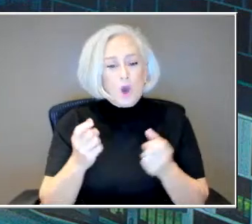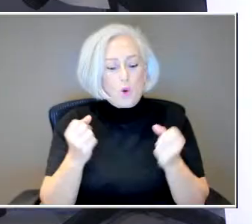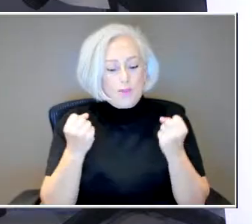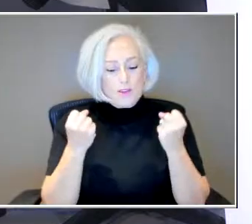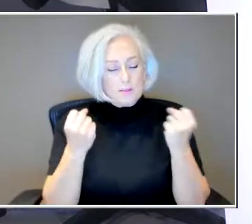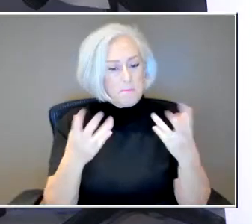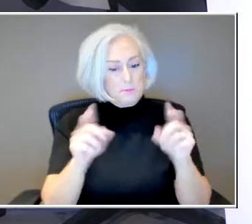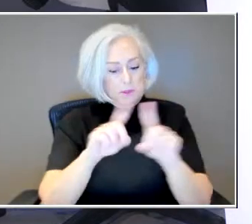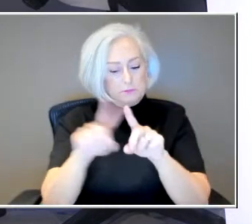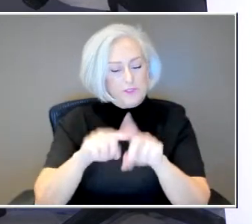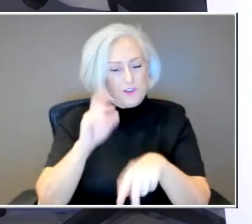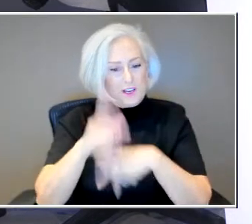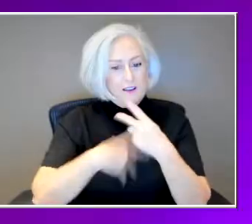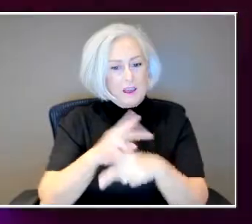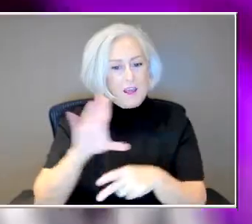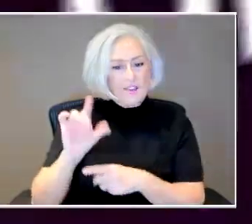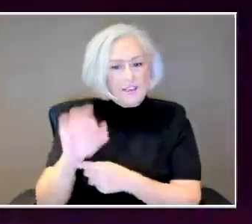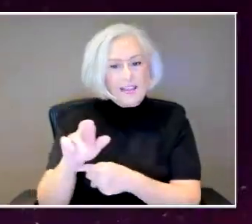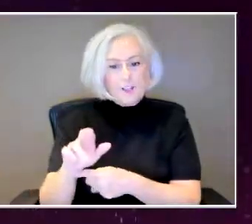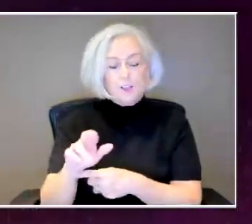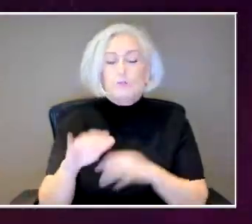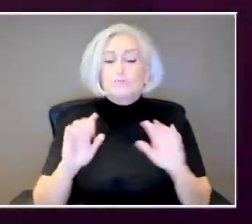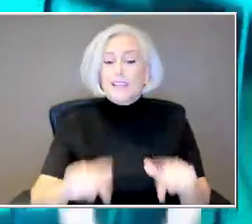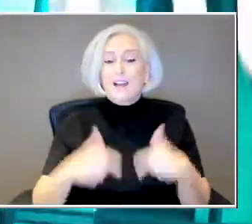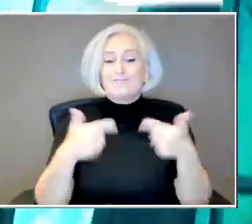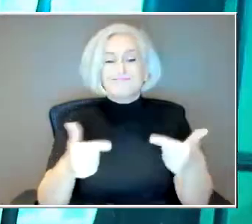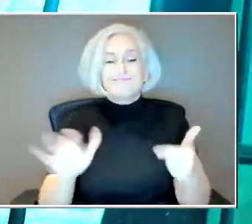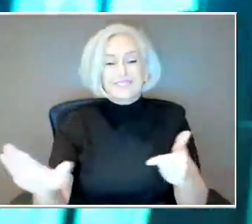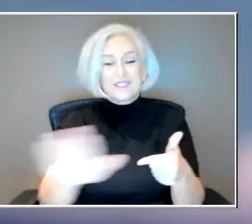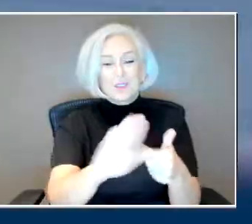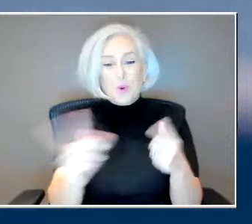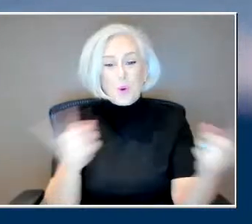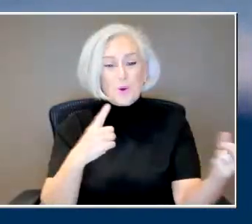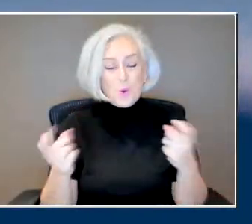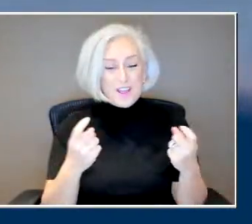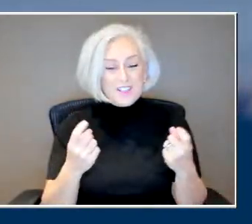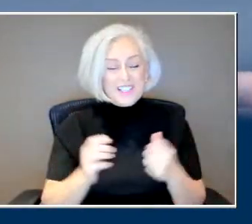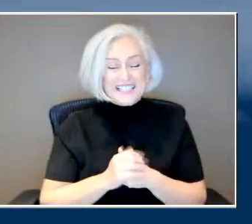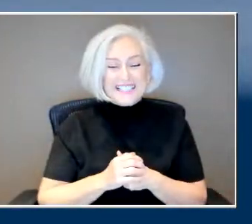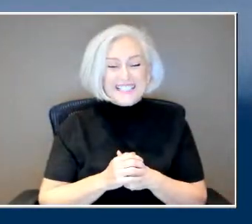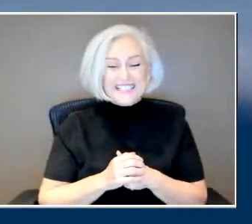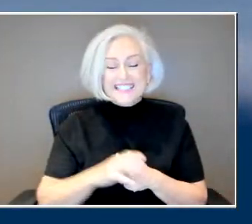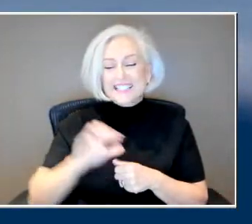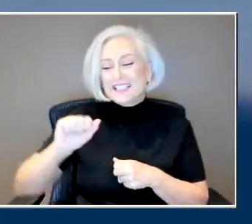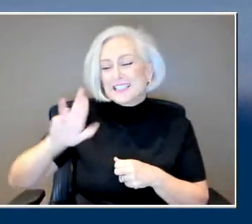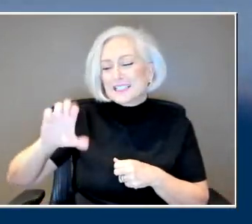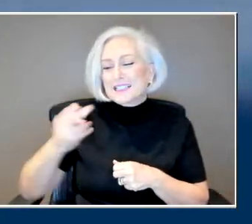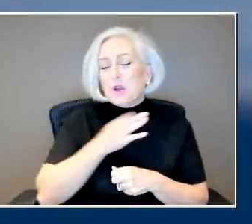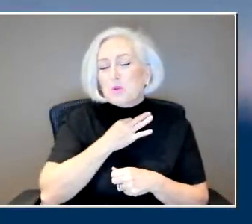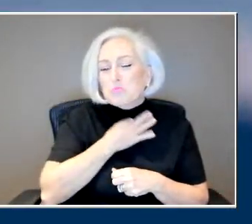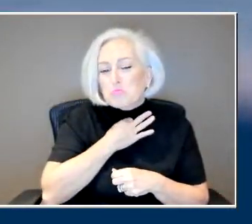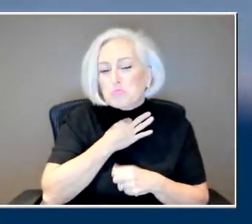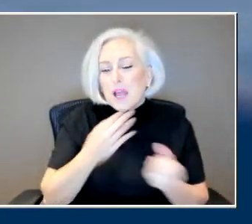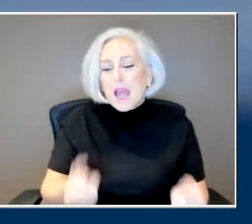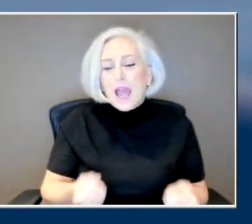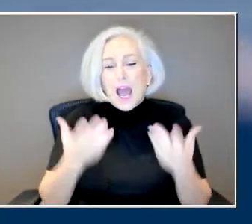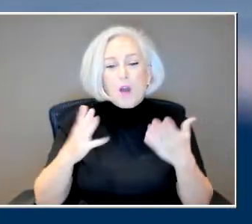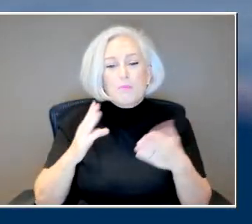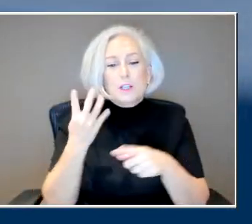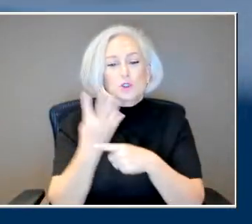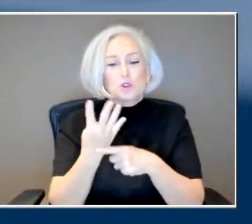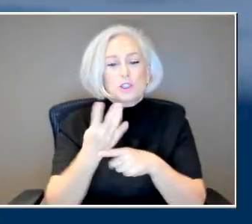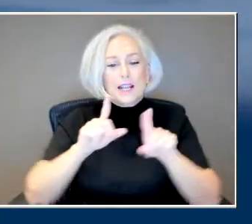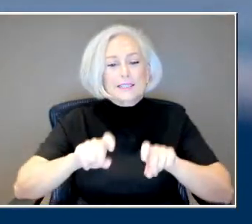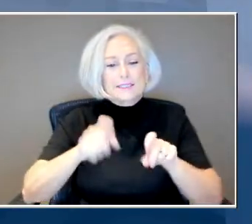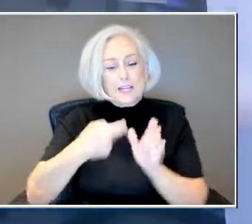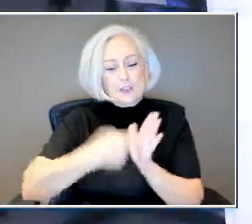Let's get to some questions from our viewers this morning, if we can. Stuart wants to know, how much does a genetic test cost? Sure,